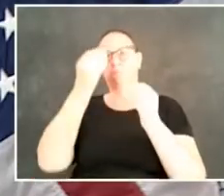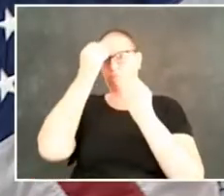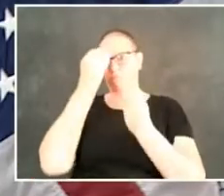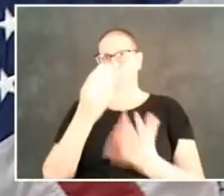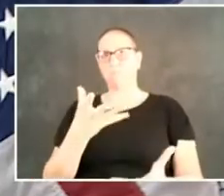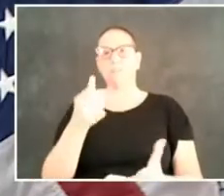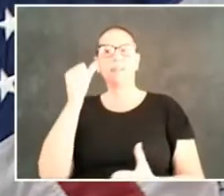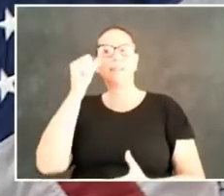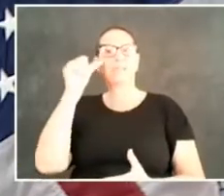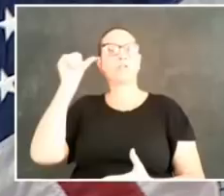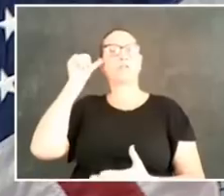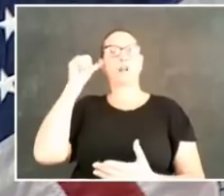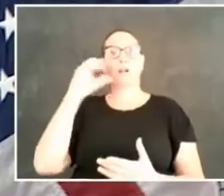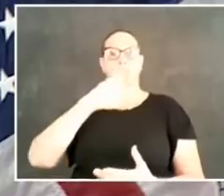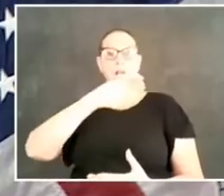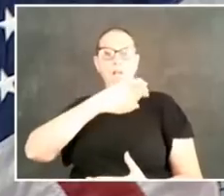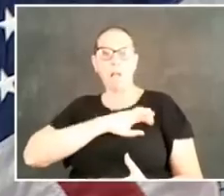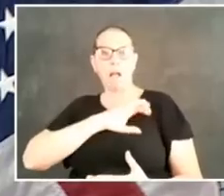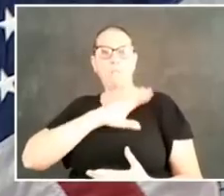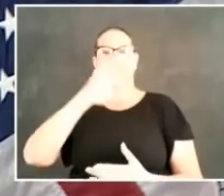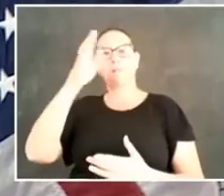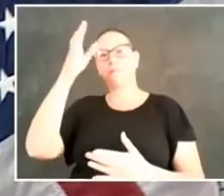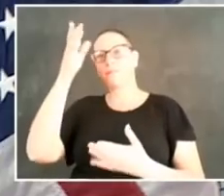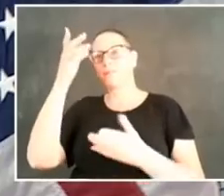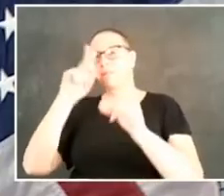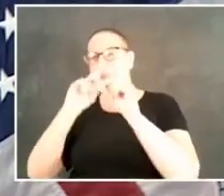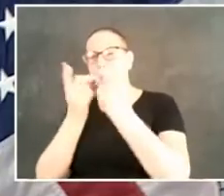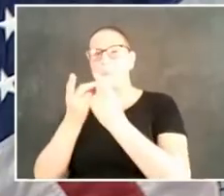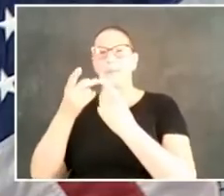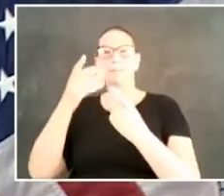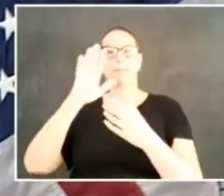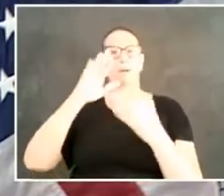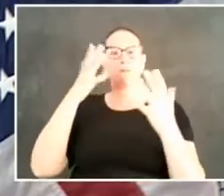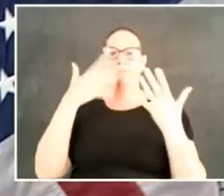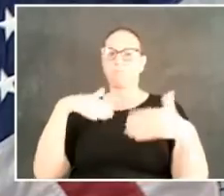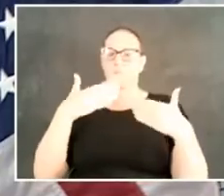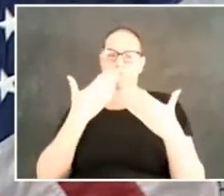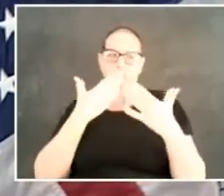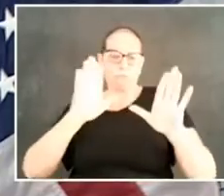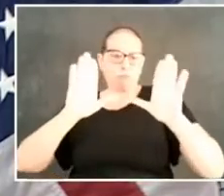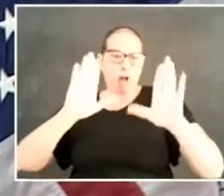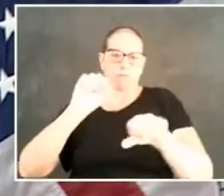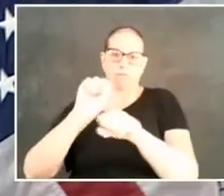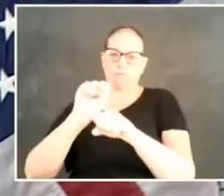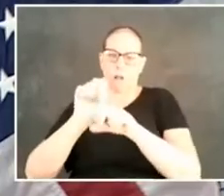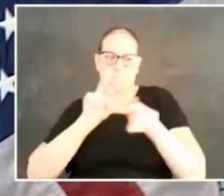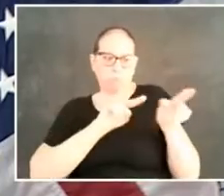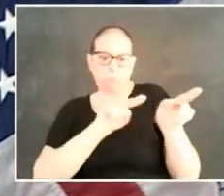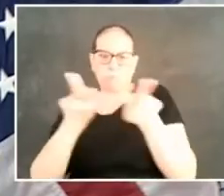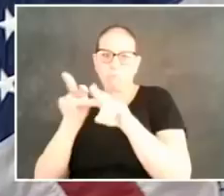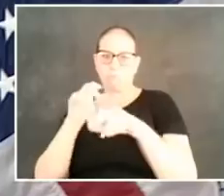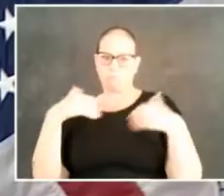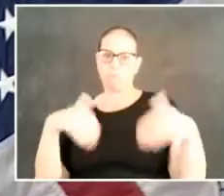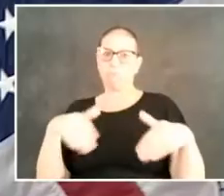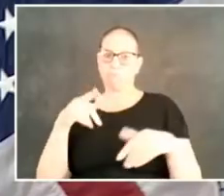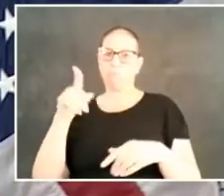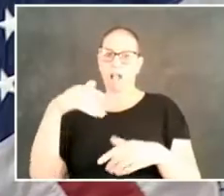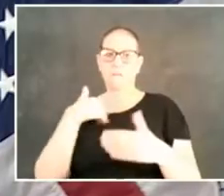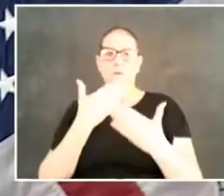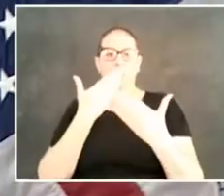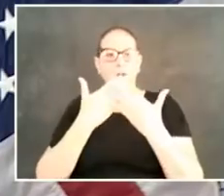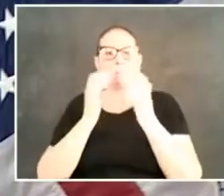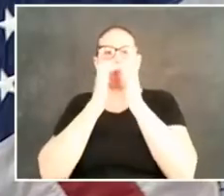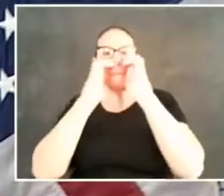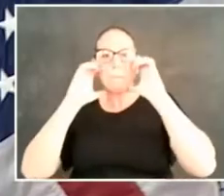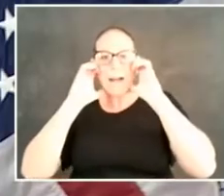out, both in enforcement efforts and in efforts to educate and give out free face coverings. So I think it was a strong day.